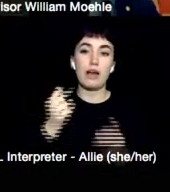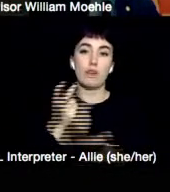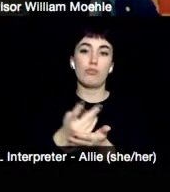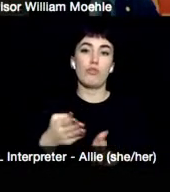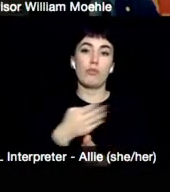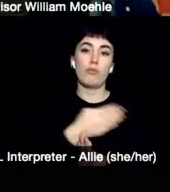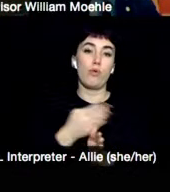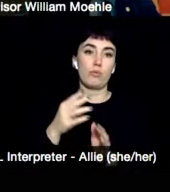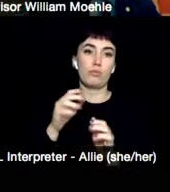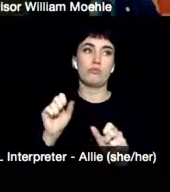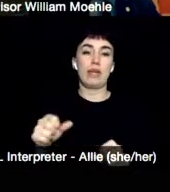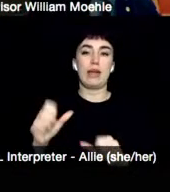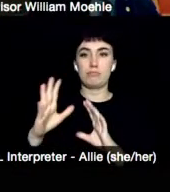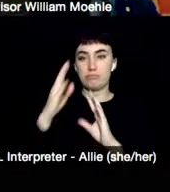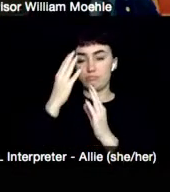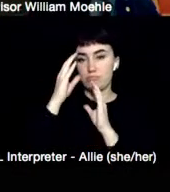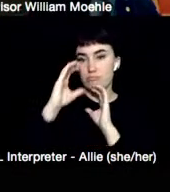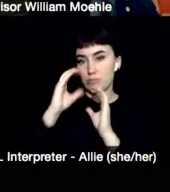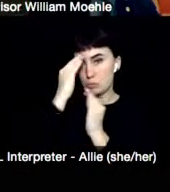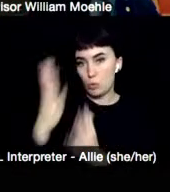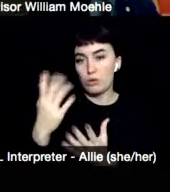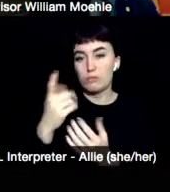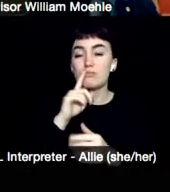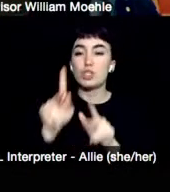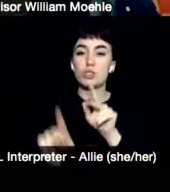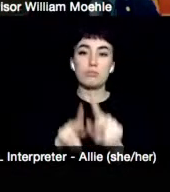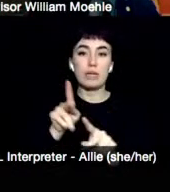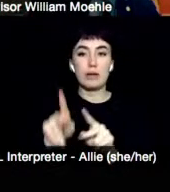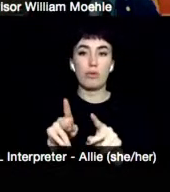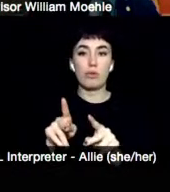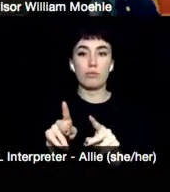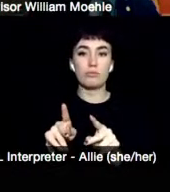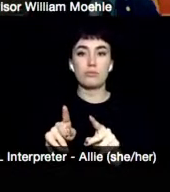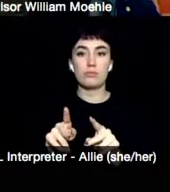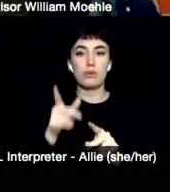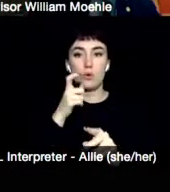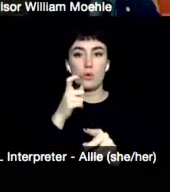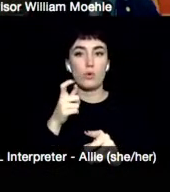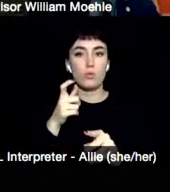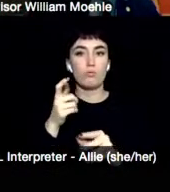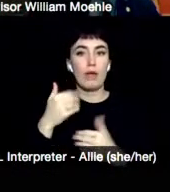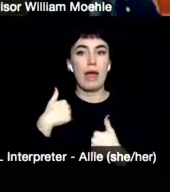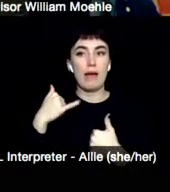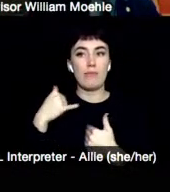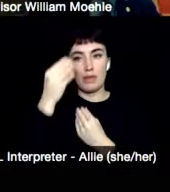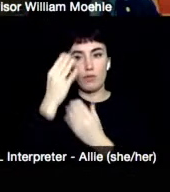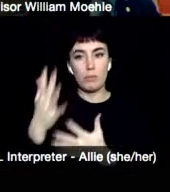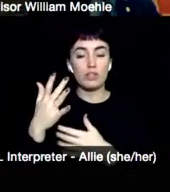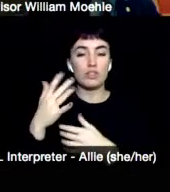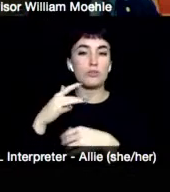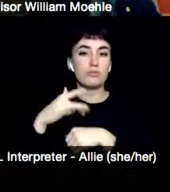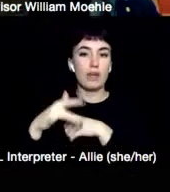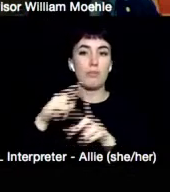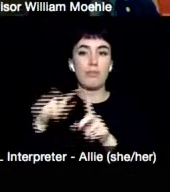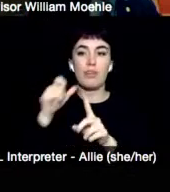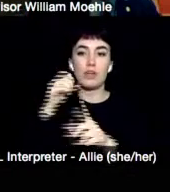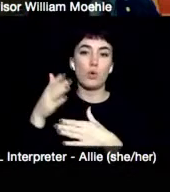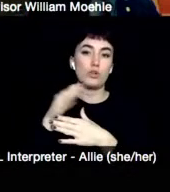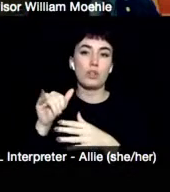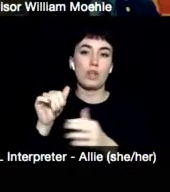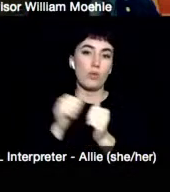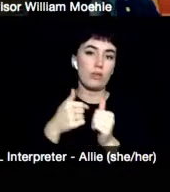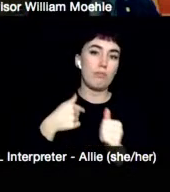communicate it. So there are people in procurement who have the information available, but they don't share that with me